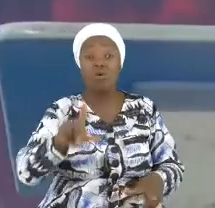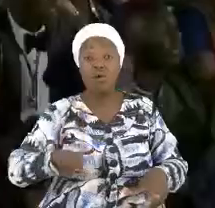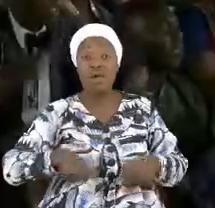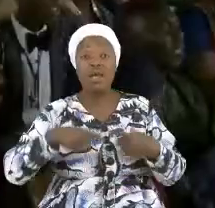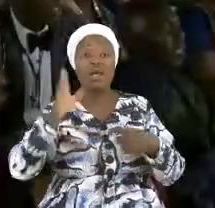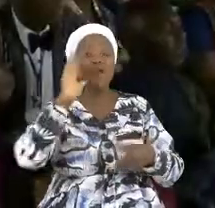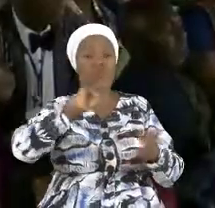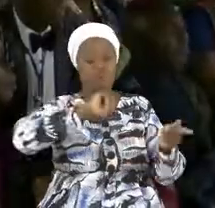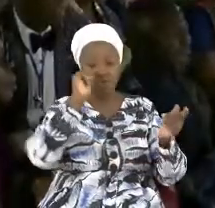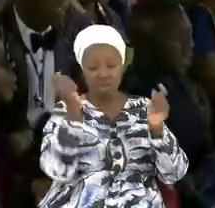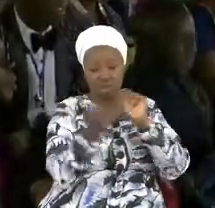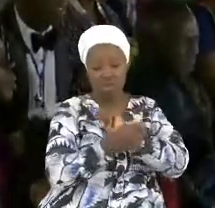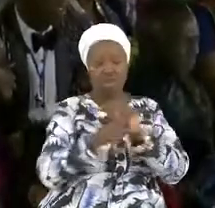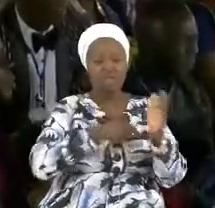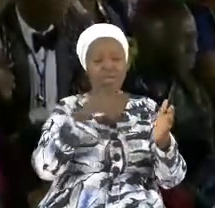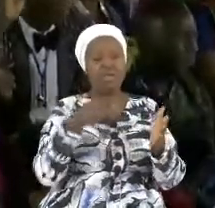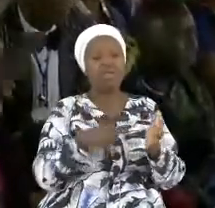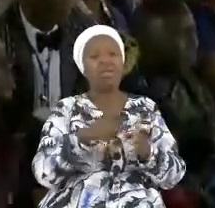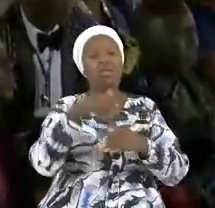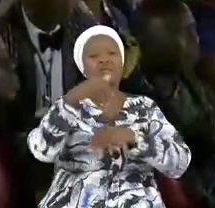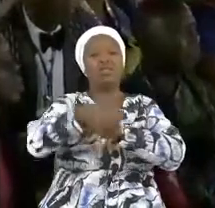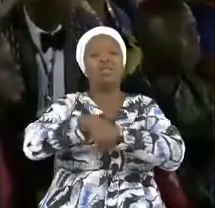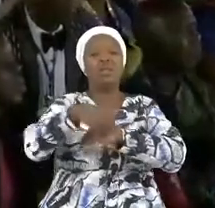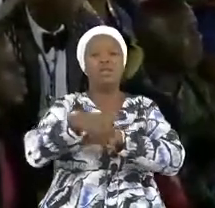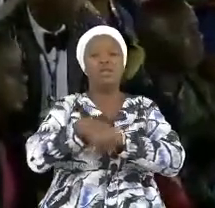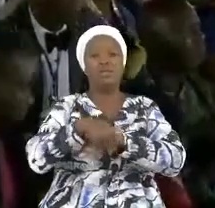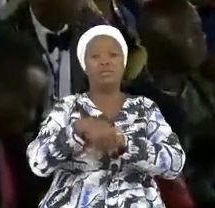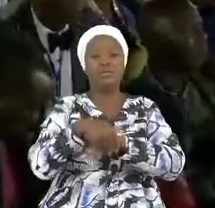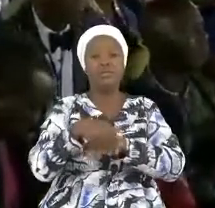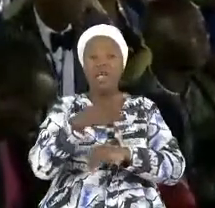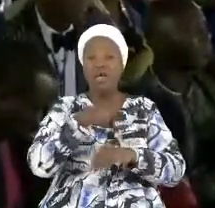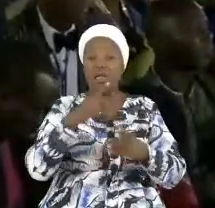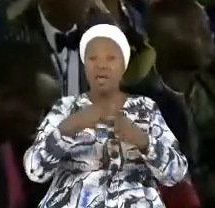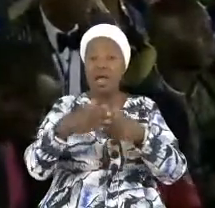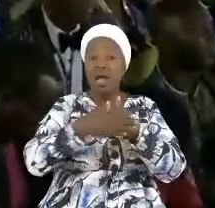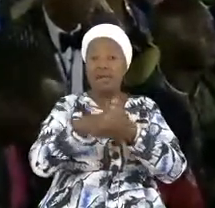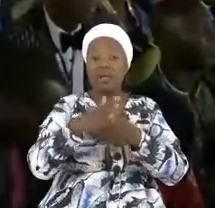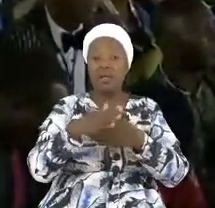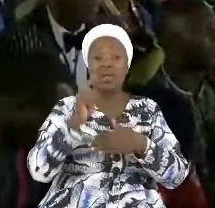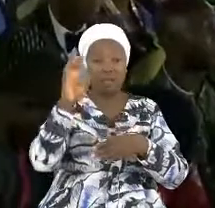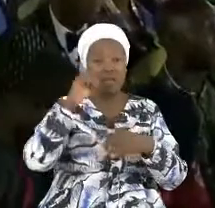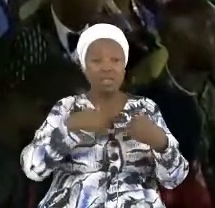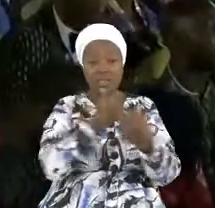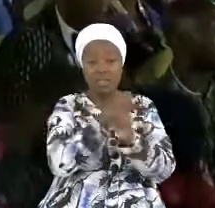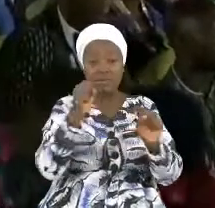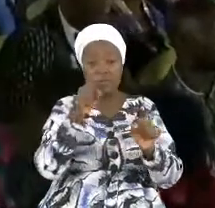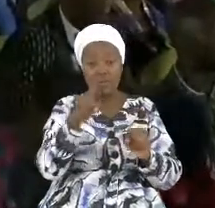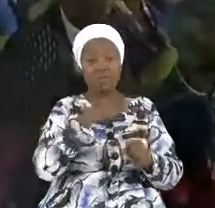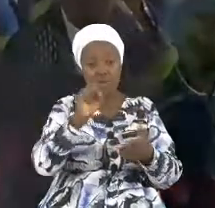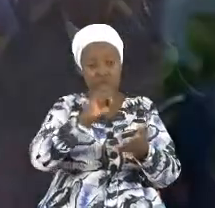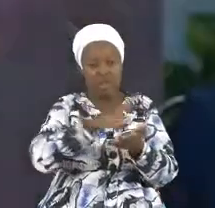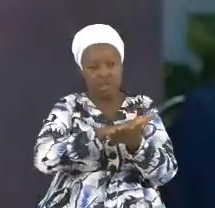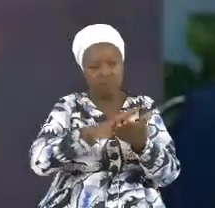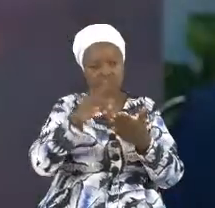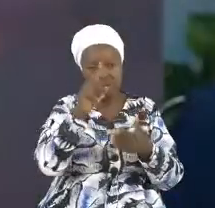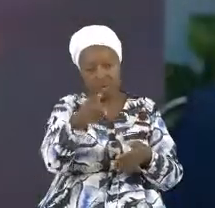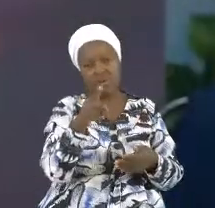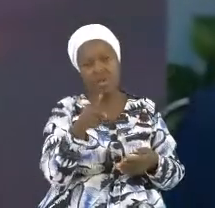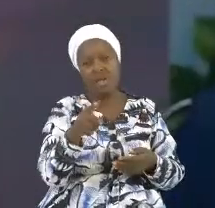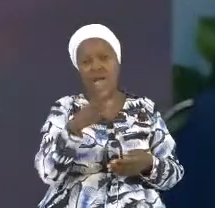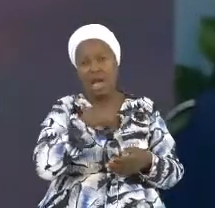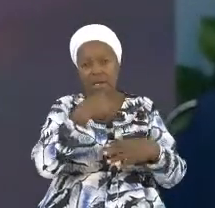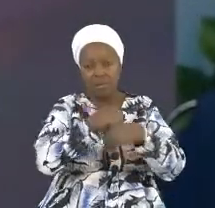tonight. And then after he has saved you, he'll sanctify you and make you